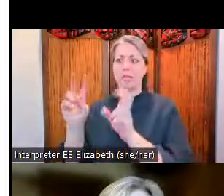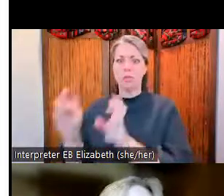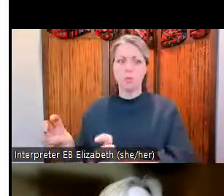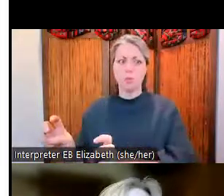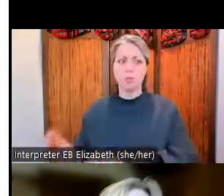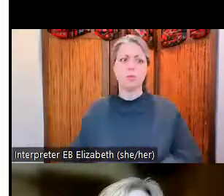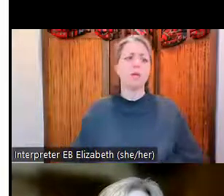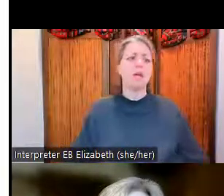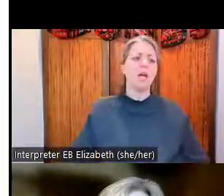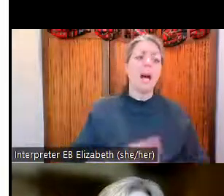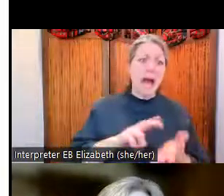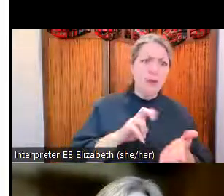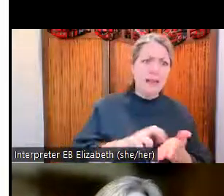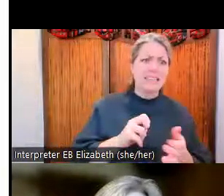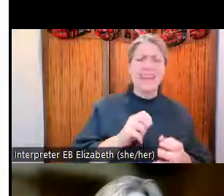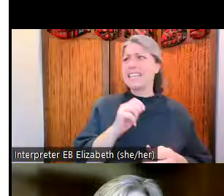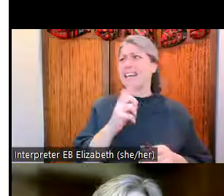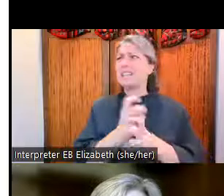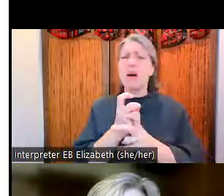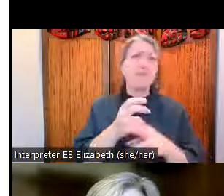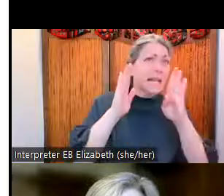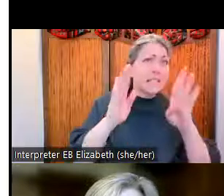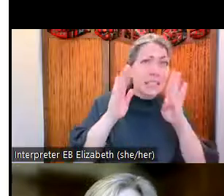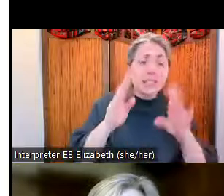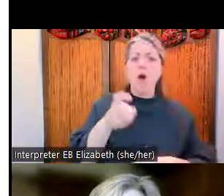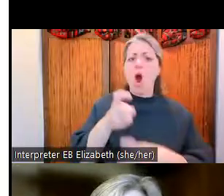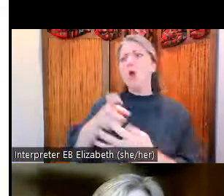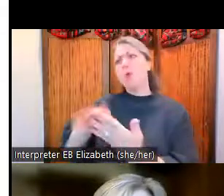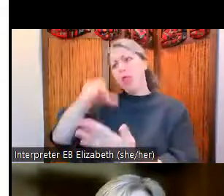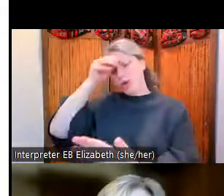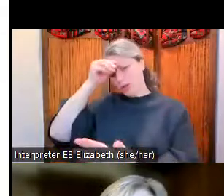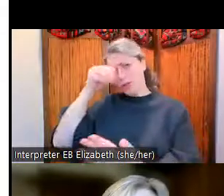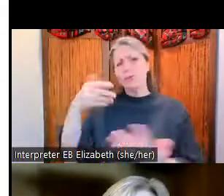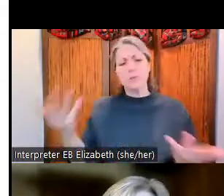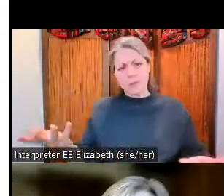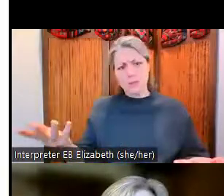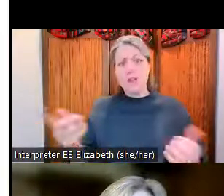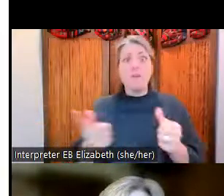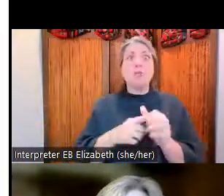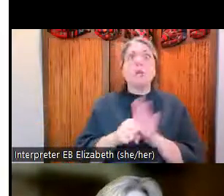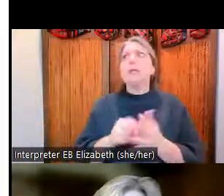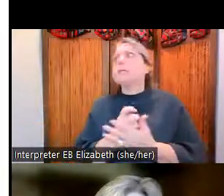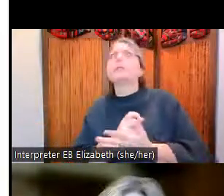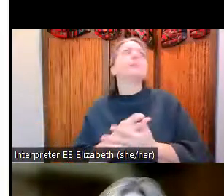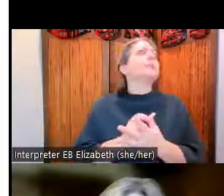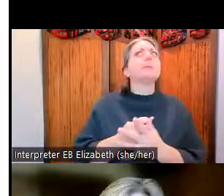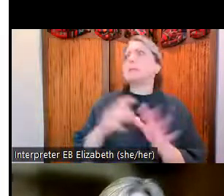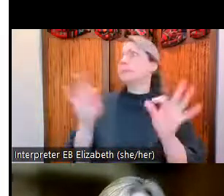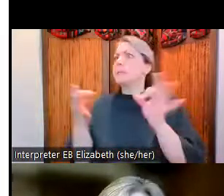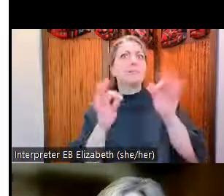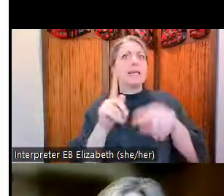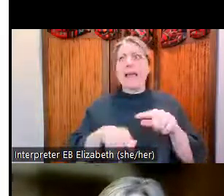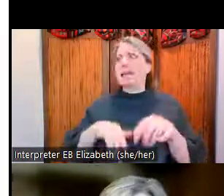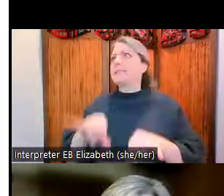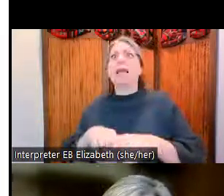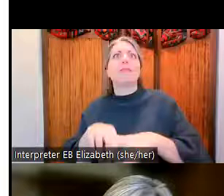really hard. It's really hard to sit still and learn in your first grade classroom if you really can't stay in the chair